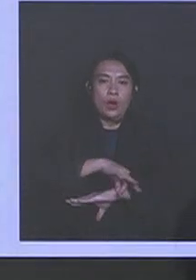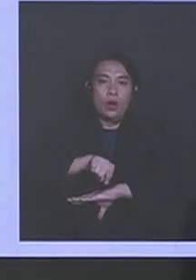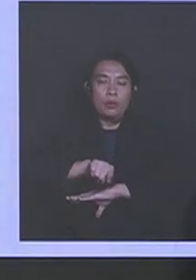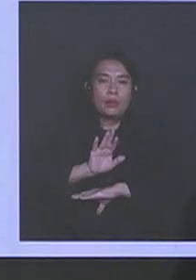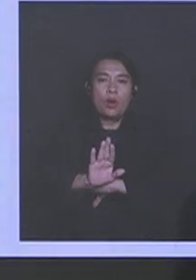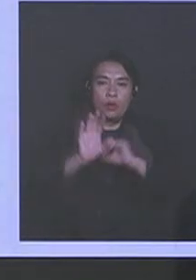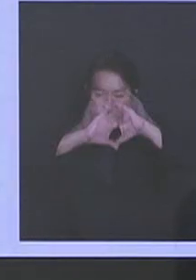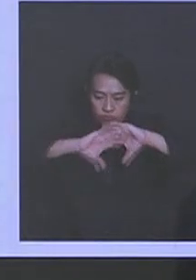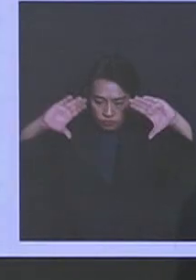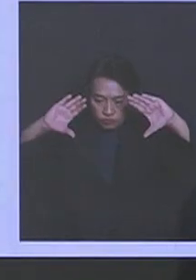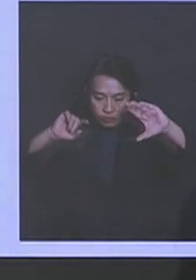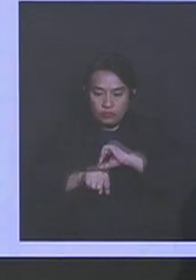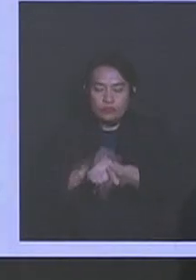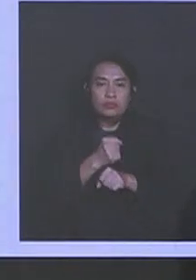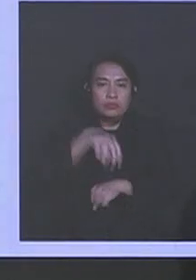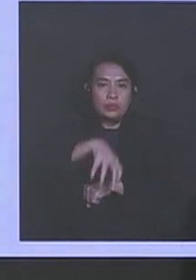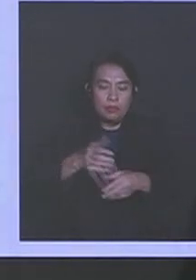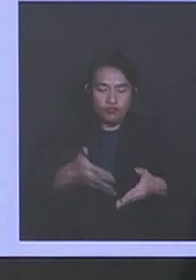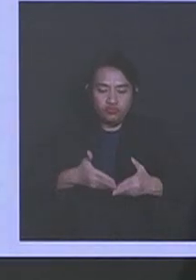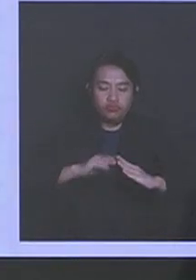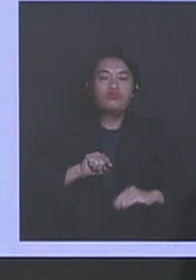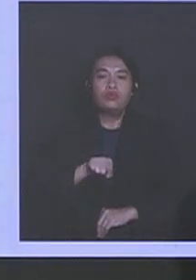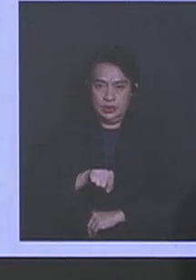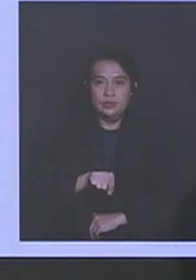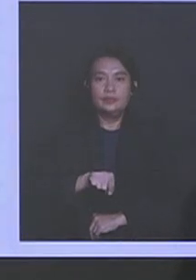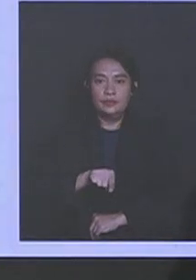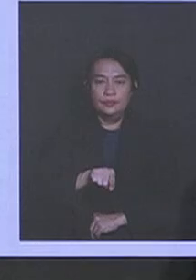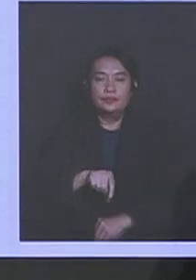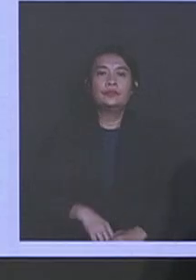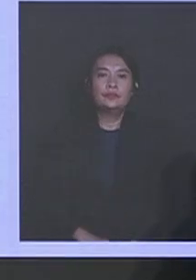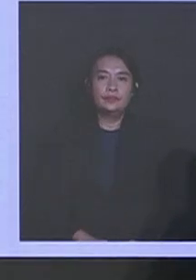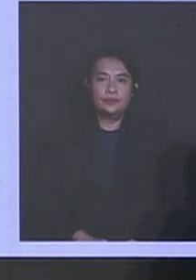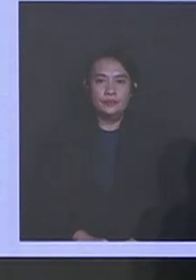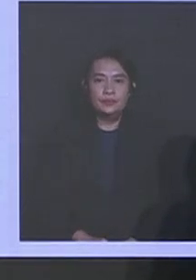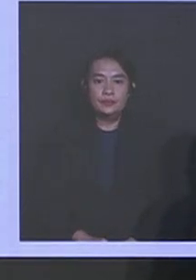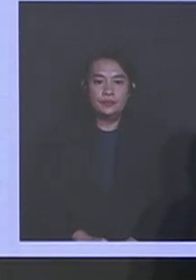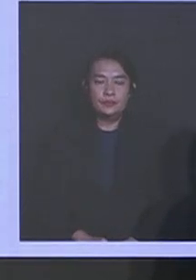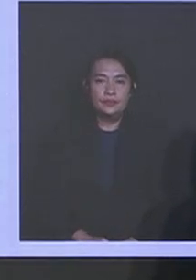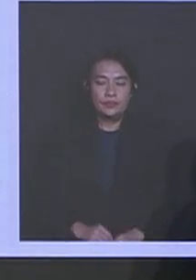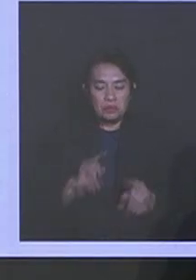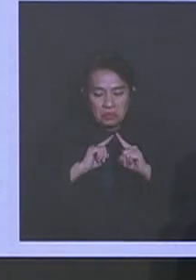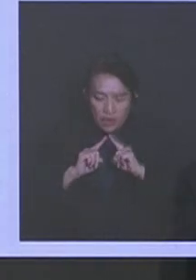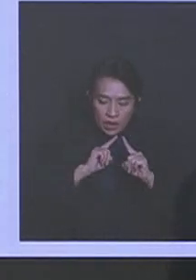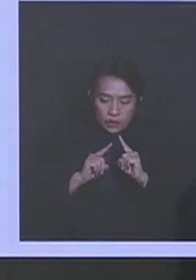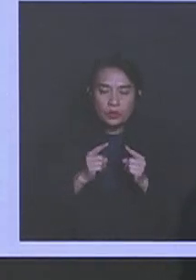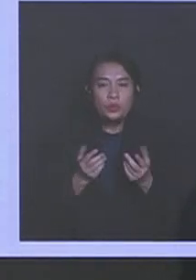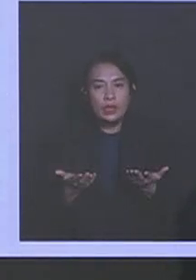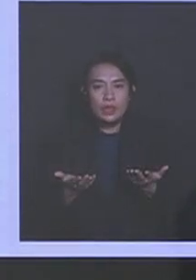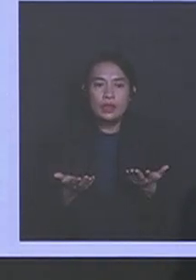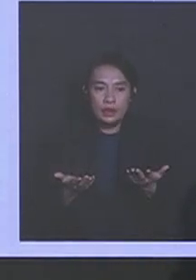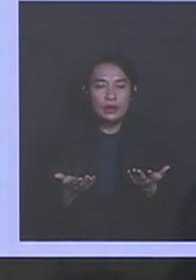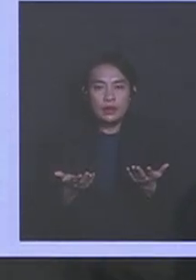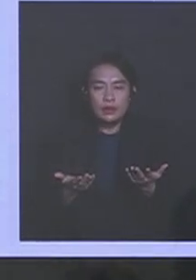And all of us came with our architecture, city planning, landscape backgrounds, and used the tools that we